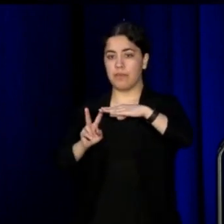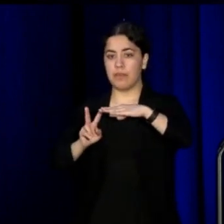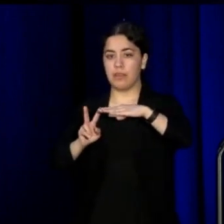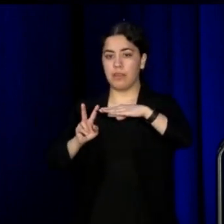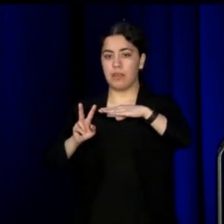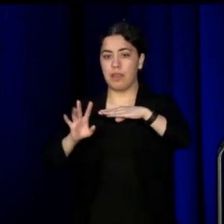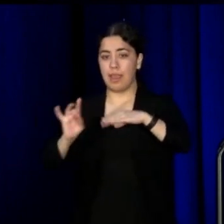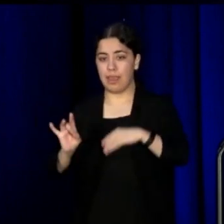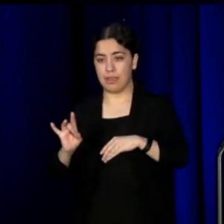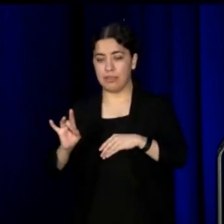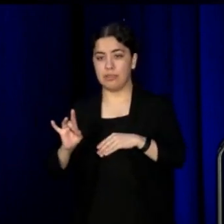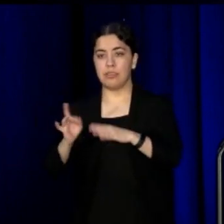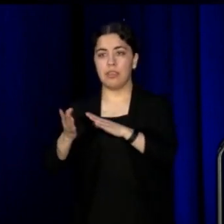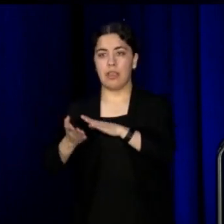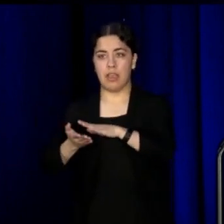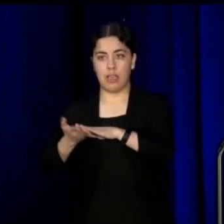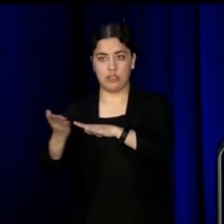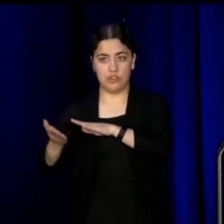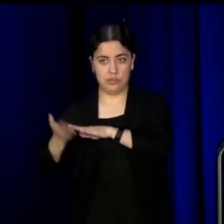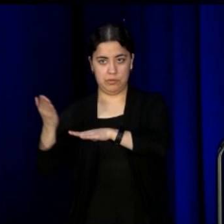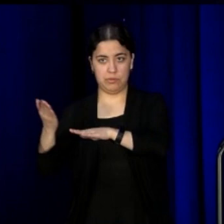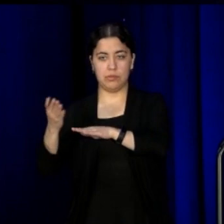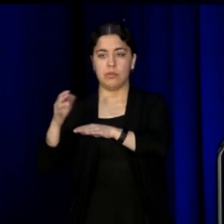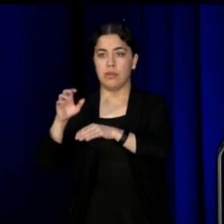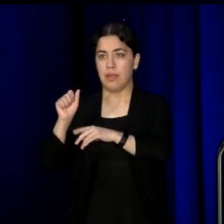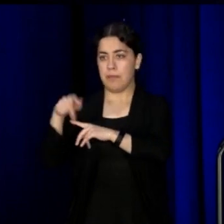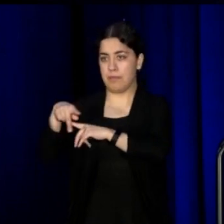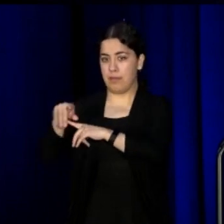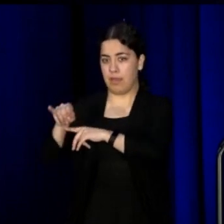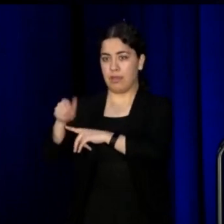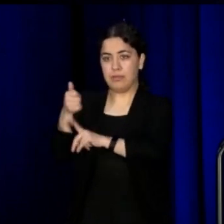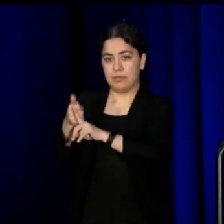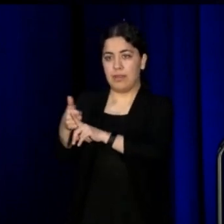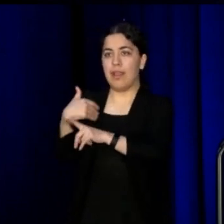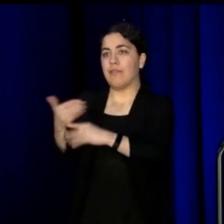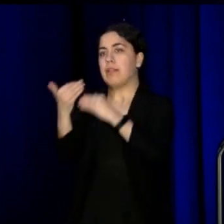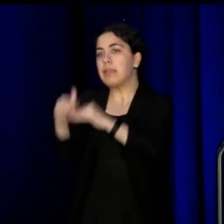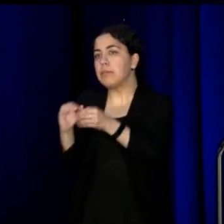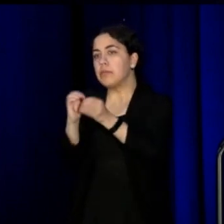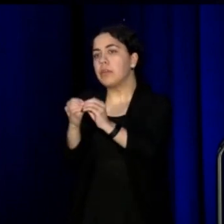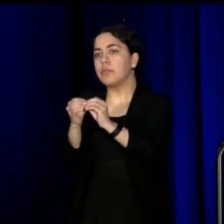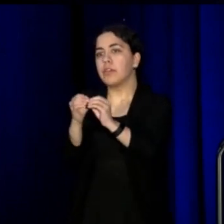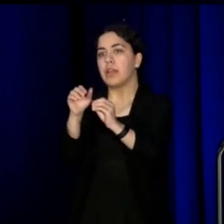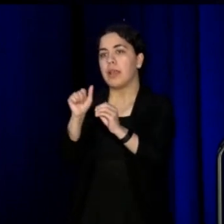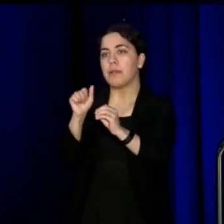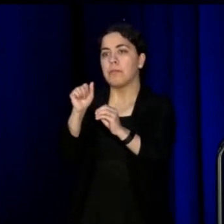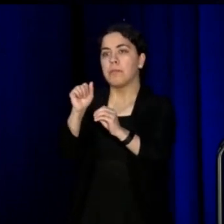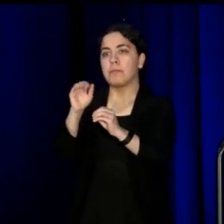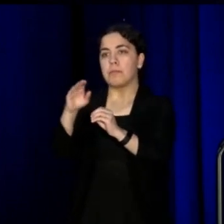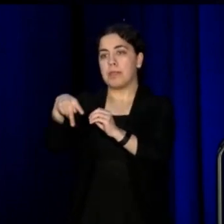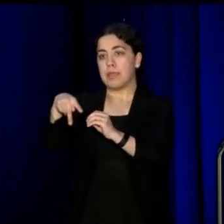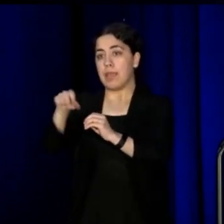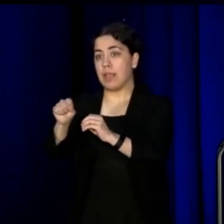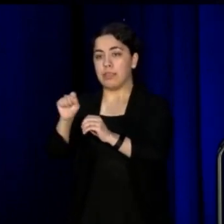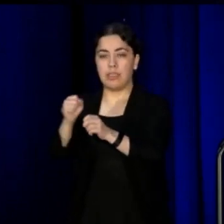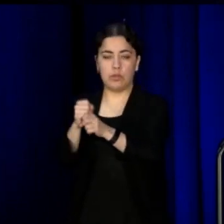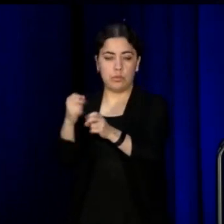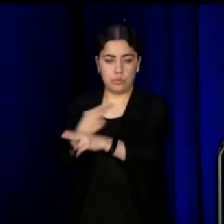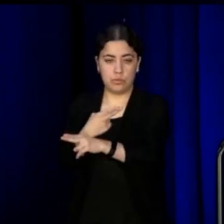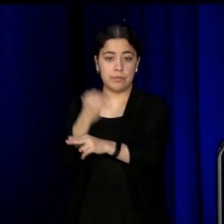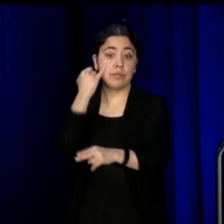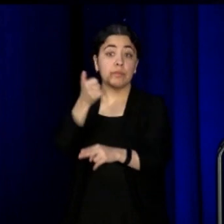web standard APIs, that has a limit number of APIs that you can use. So if you are creating